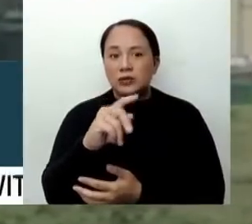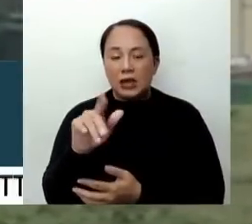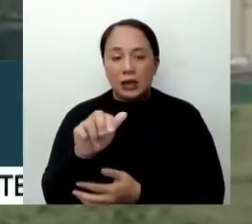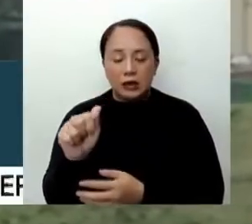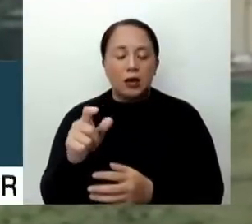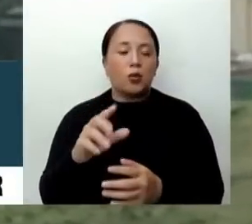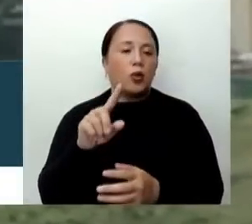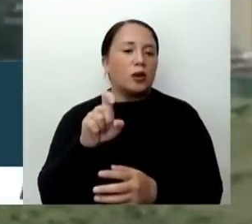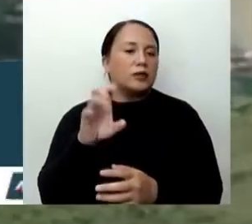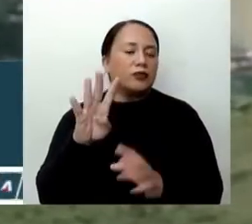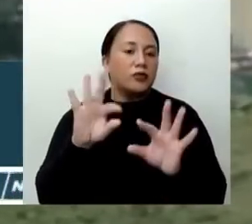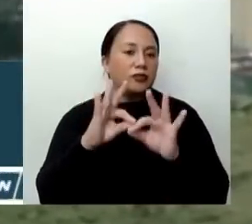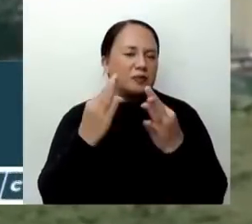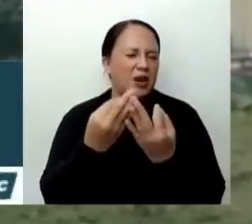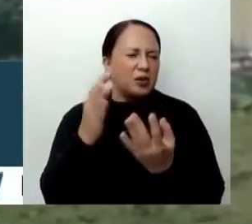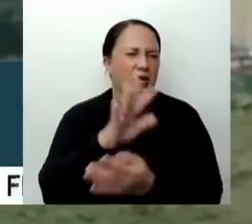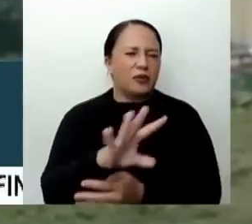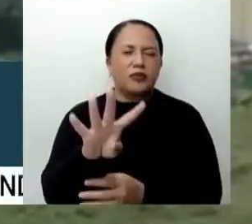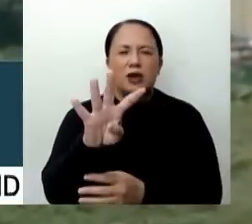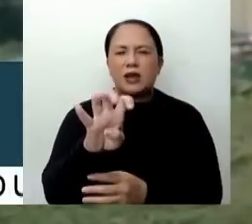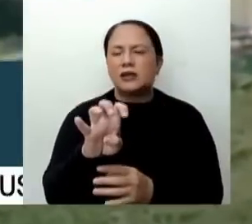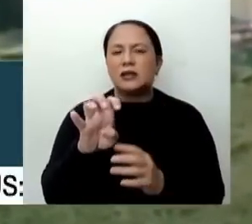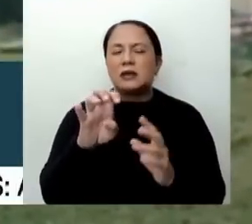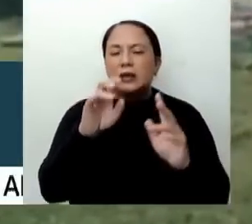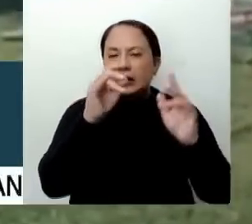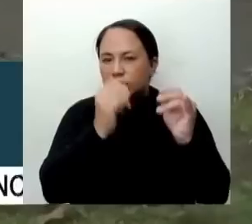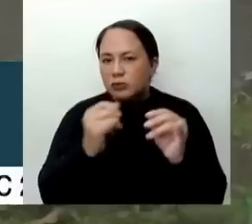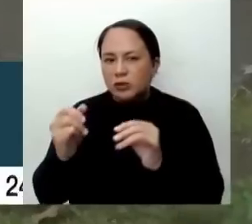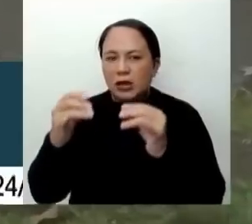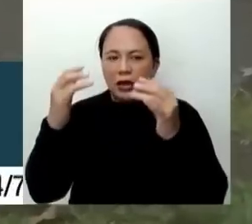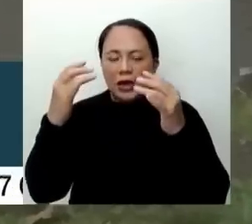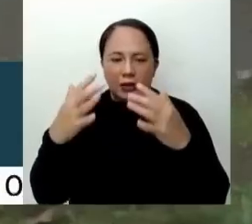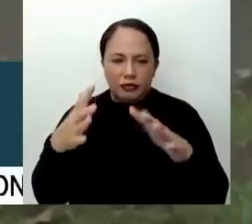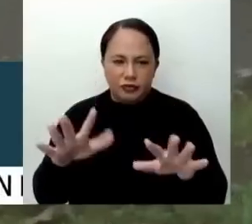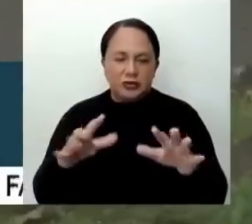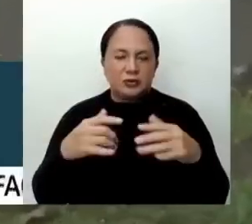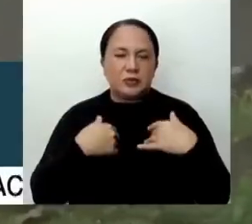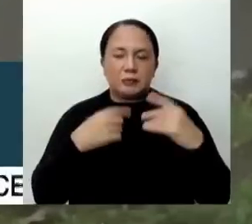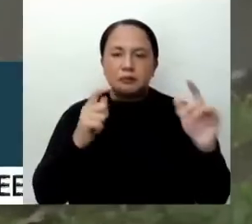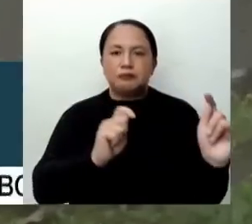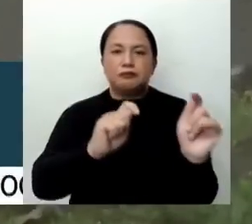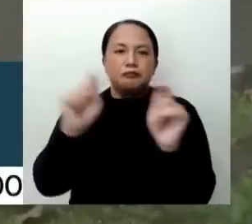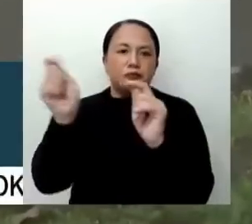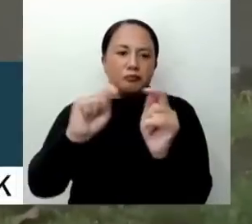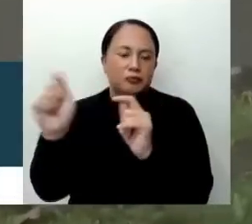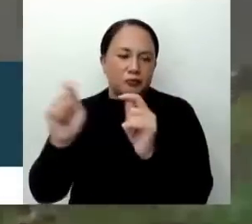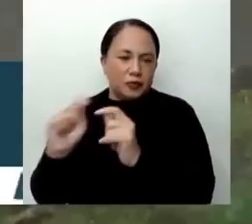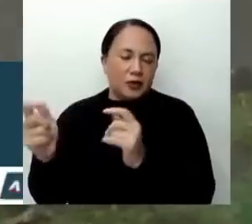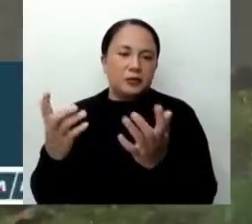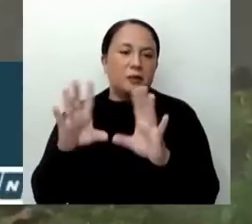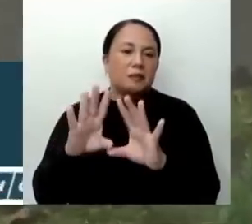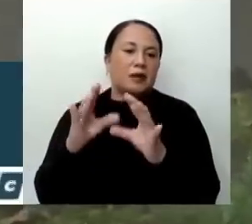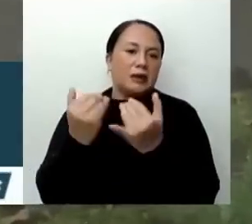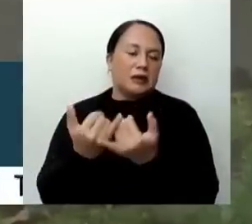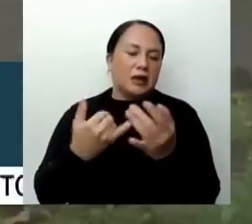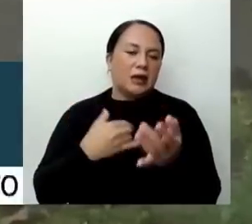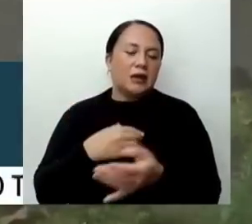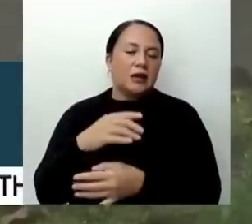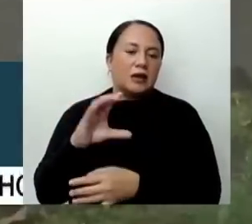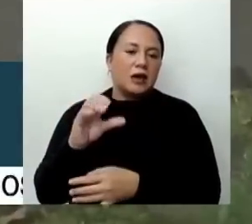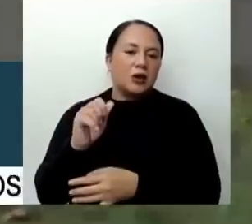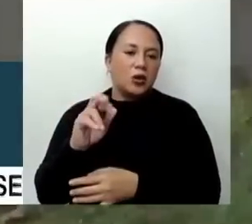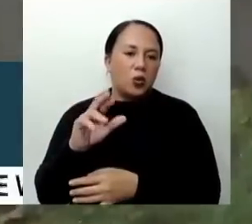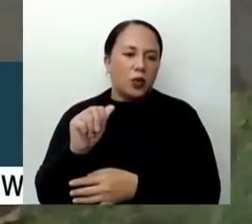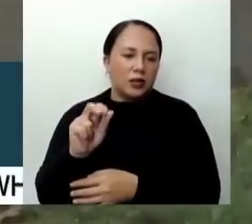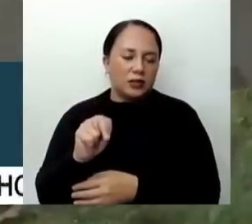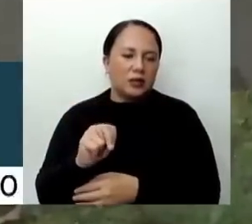or almost 400 individuals have responded to the preemptive evacuation call from the barangays of Kalawan,